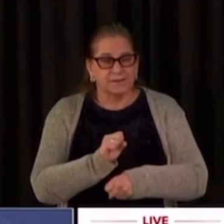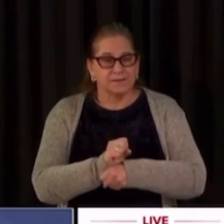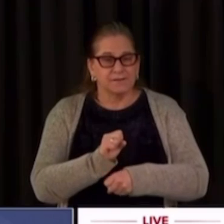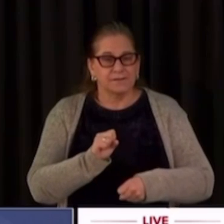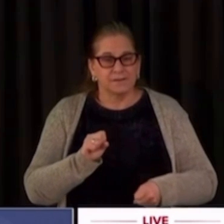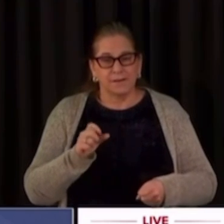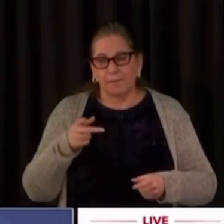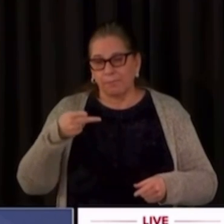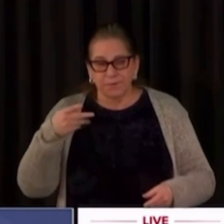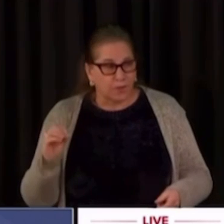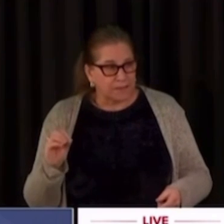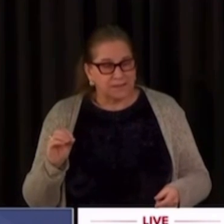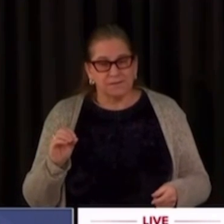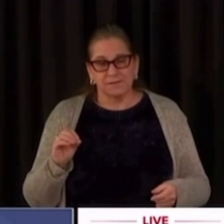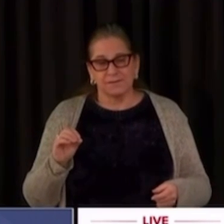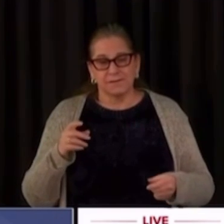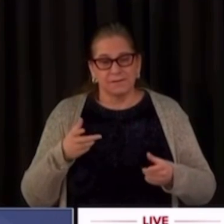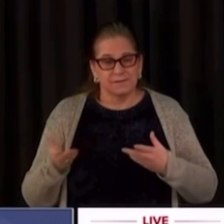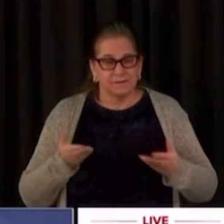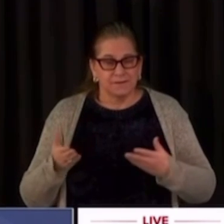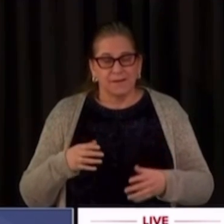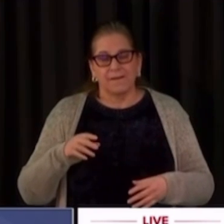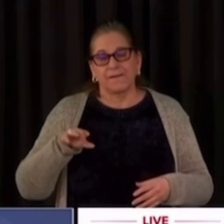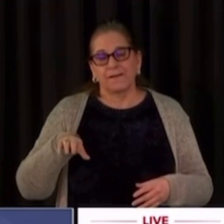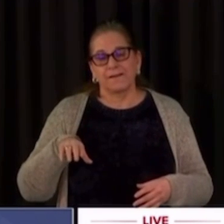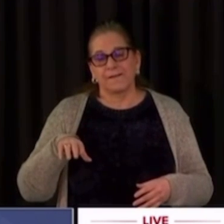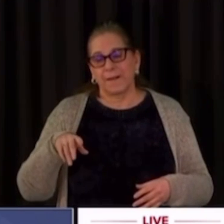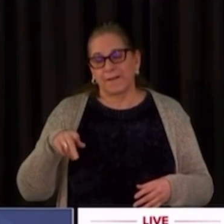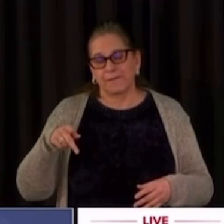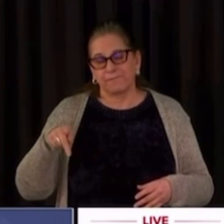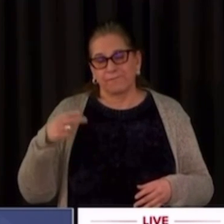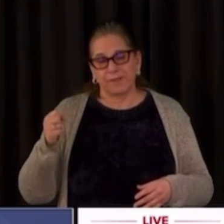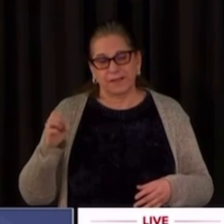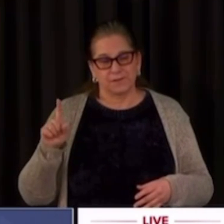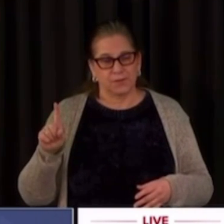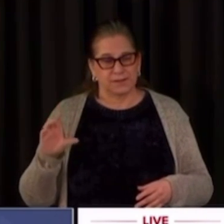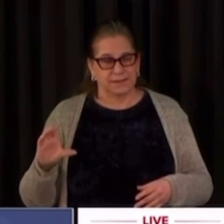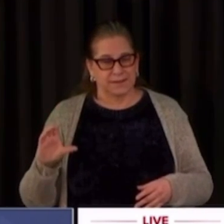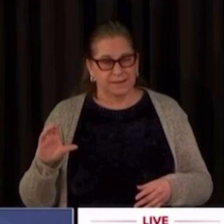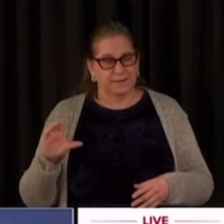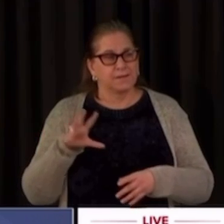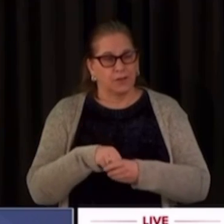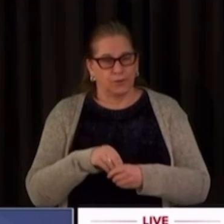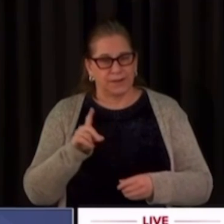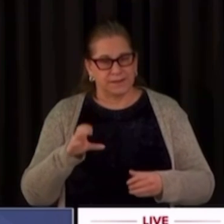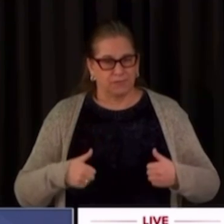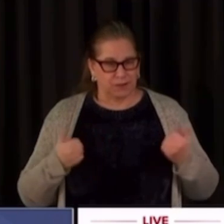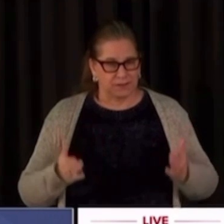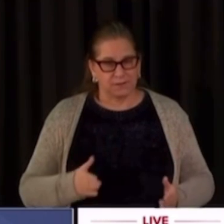Phase 1C, the first tier, adds our DC residents who have chronic medical